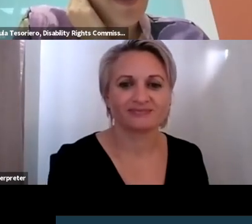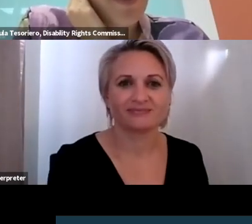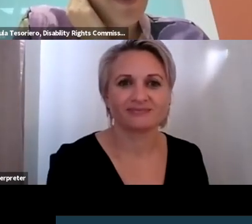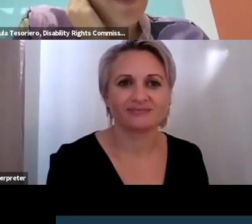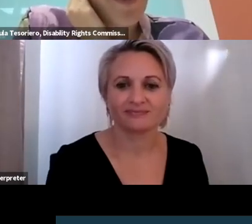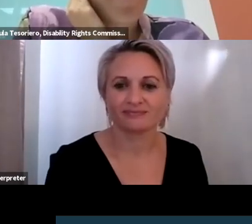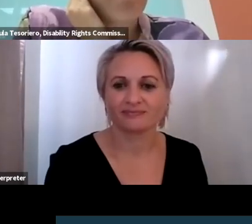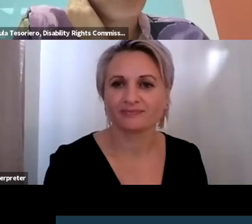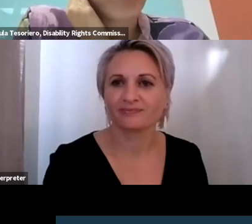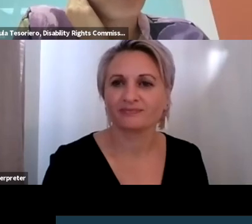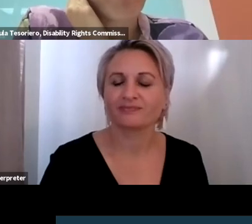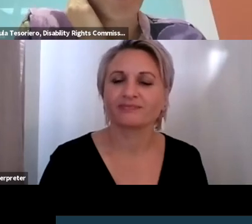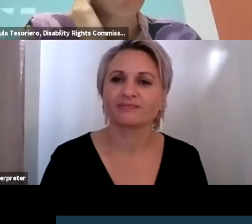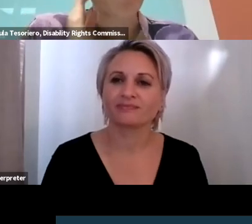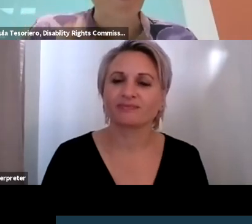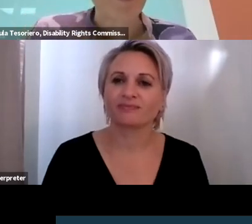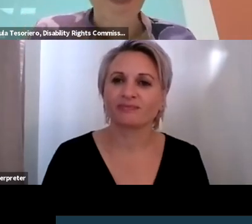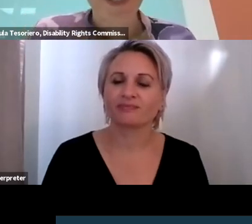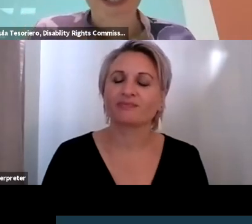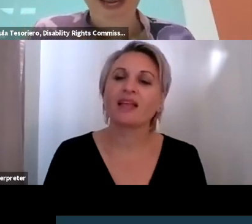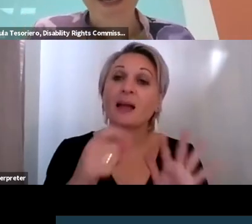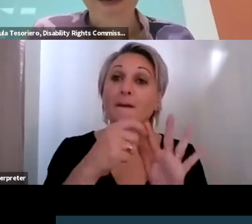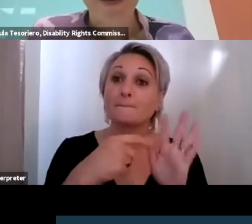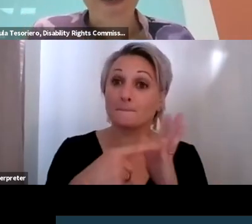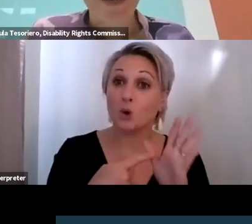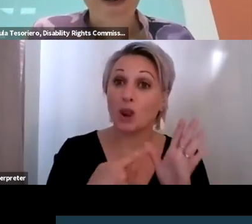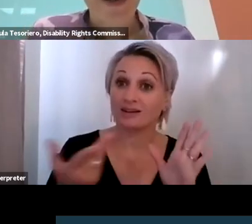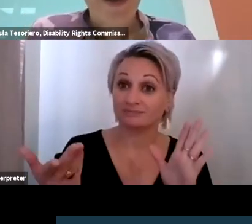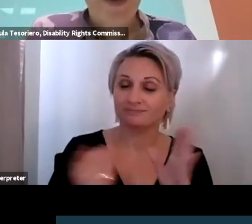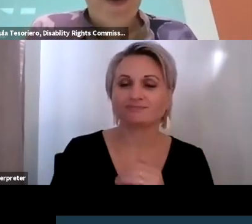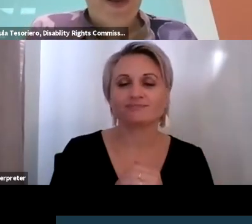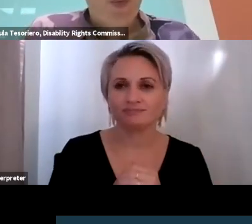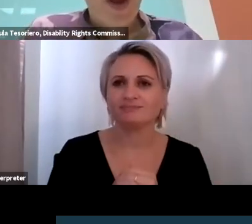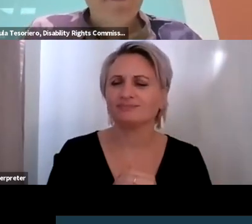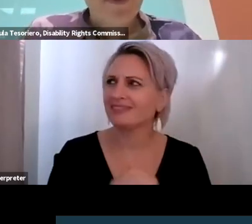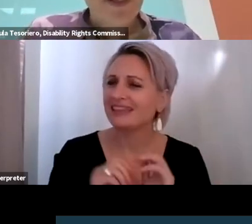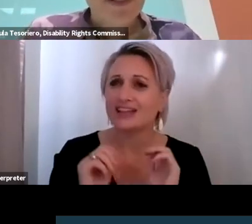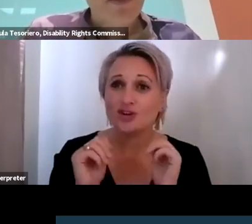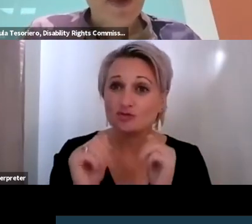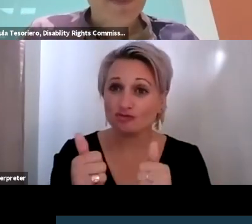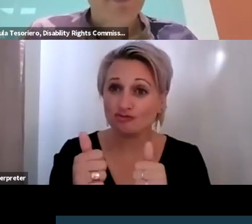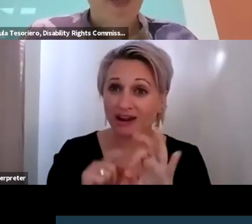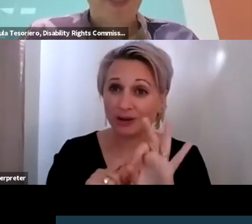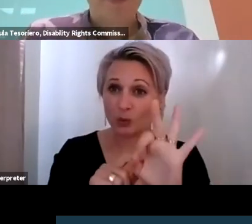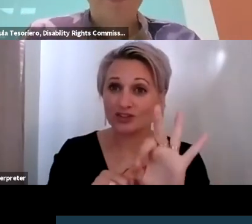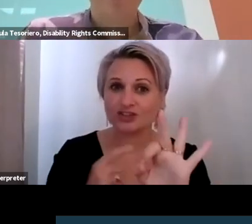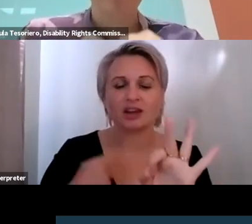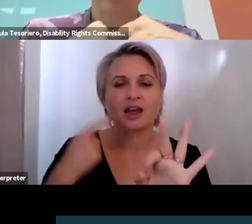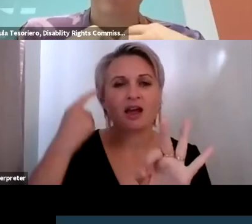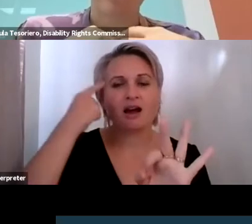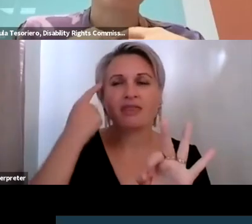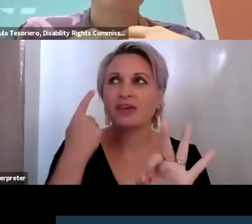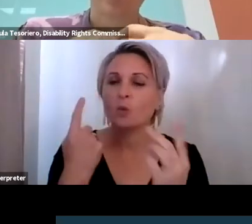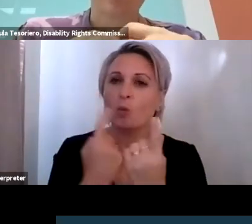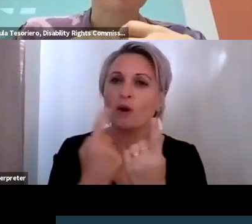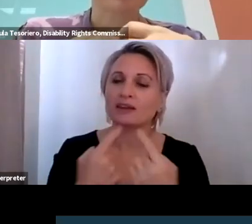think it's a great question. And I think one of the things for me is around